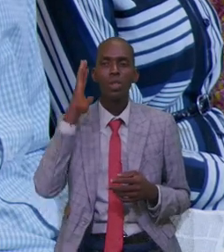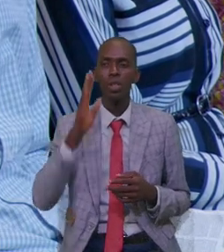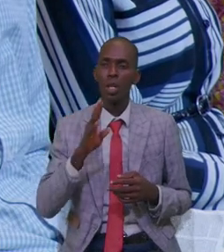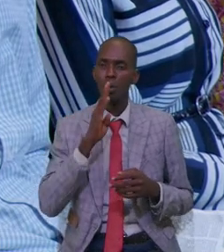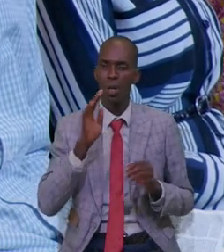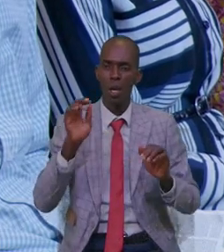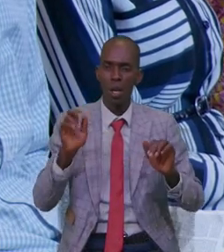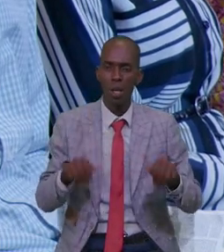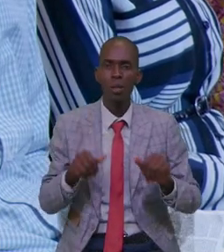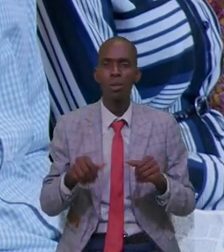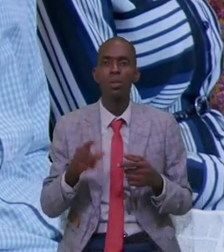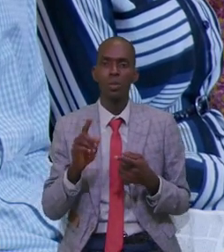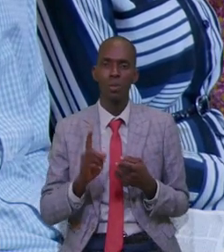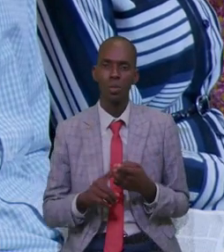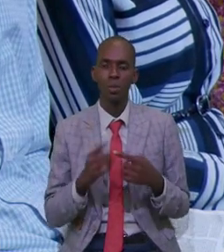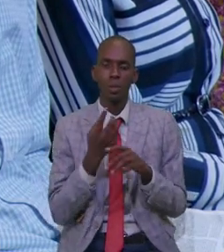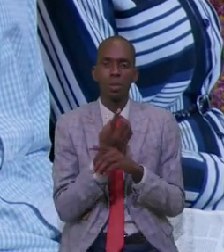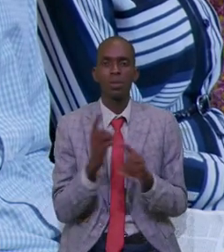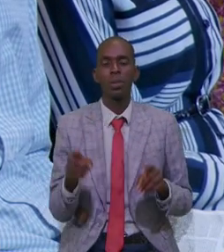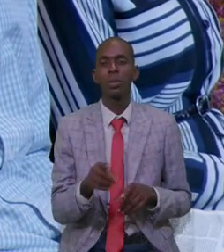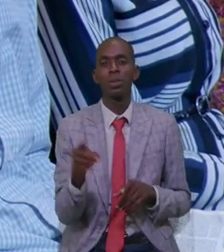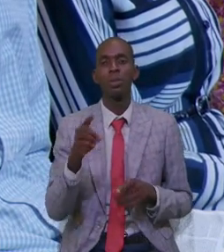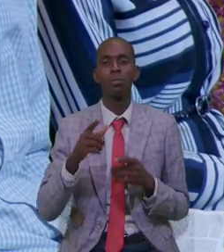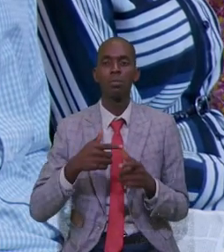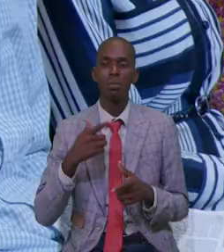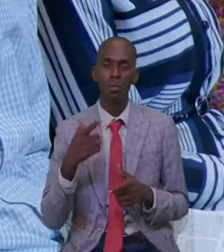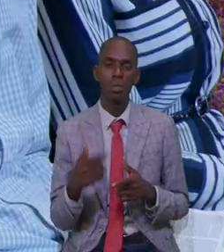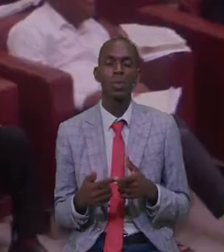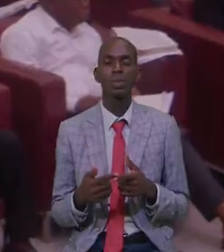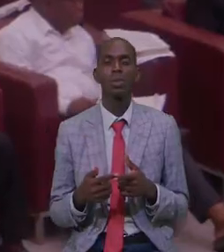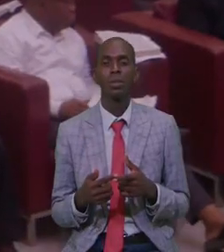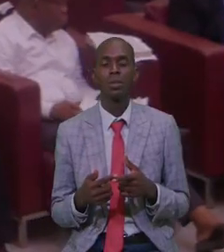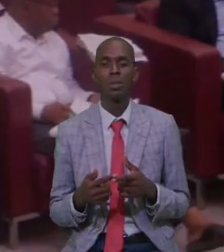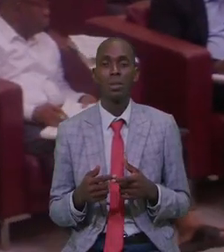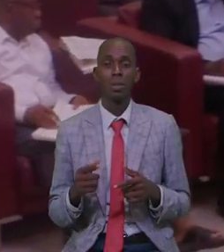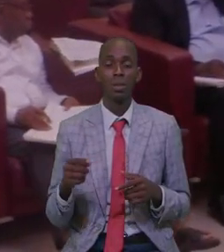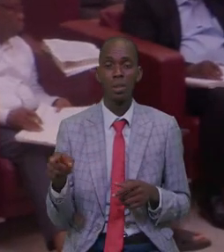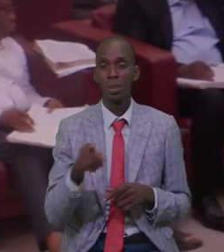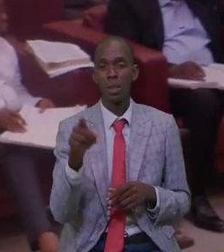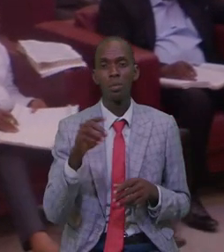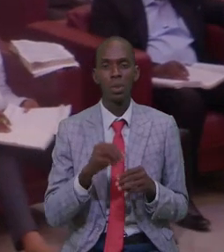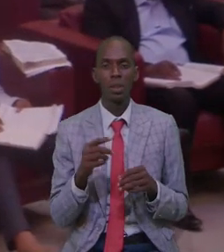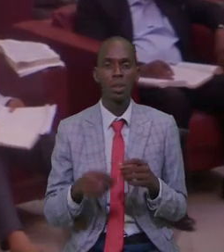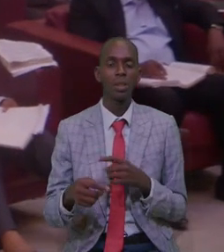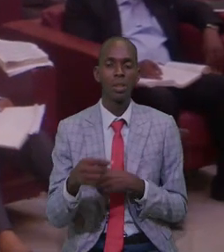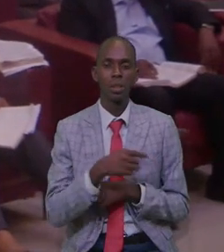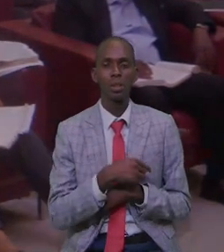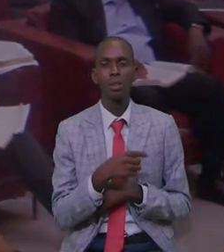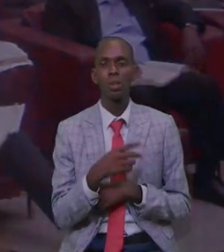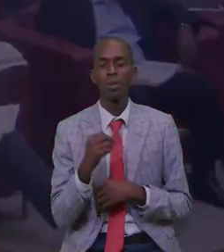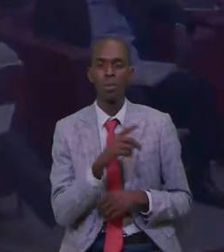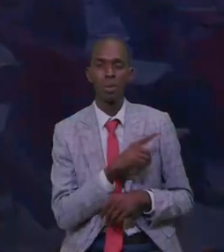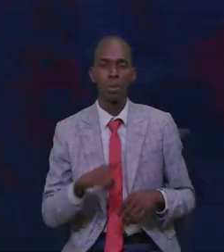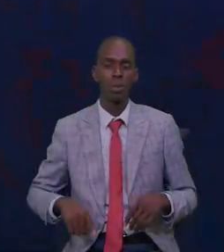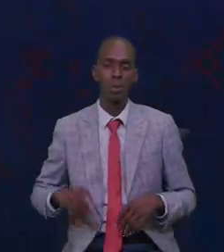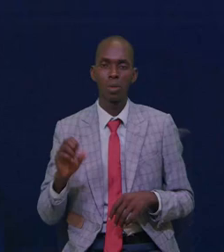able to deliver them in the day of the Lord's wrath. That the day we're talking